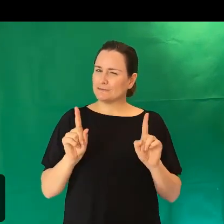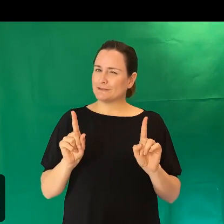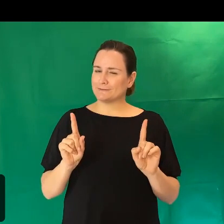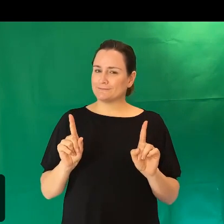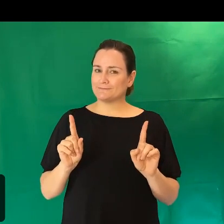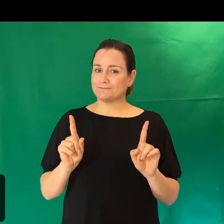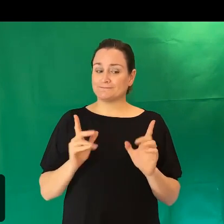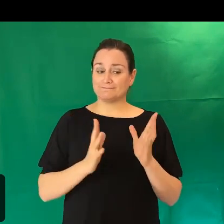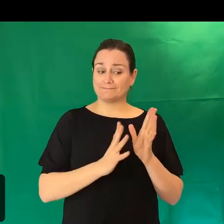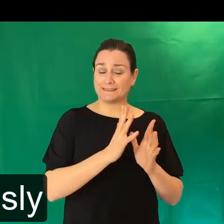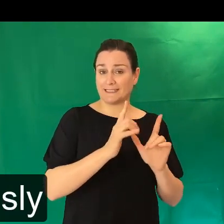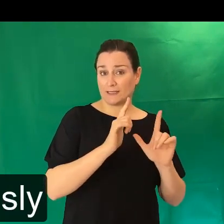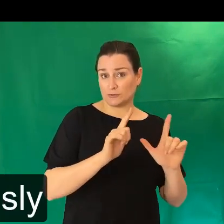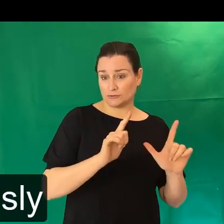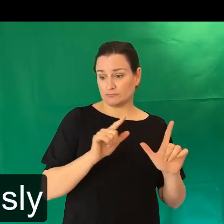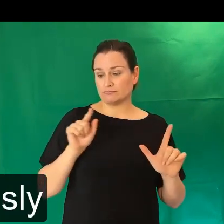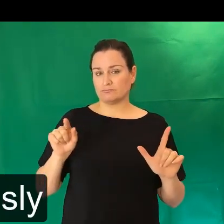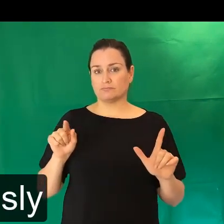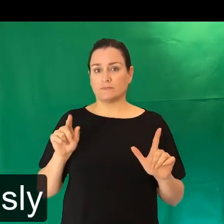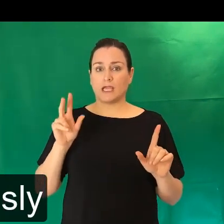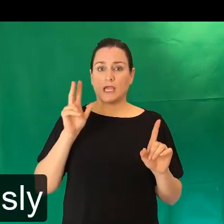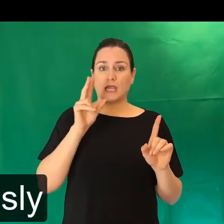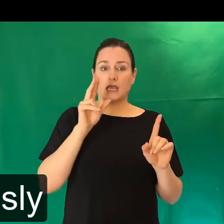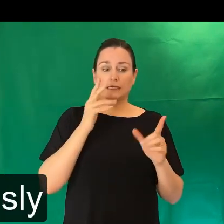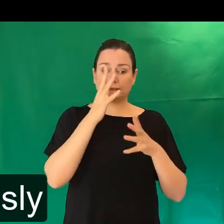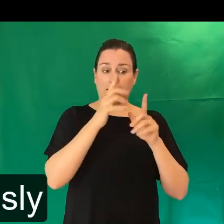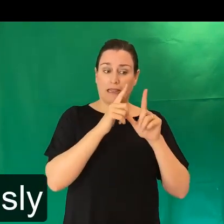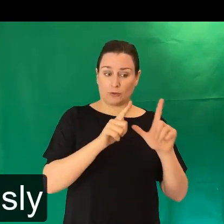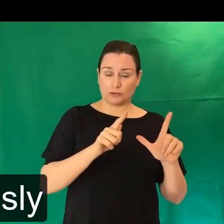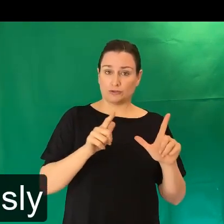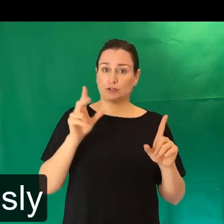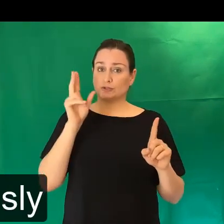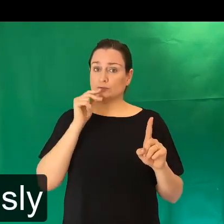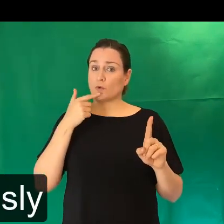sign language and a spoken language can be produced